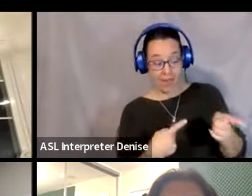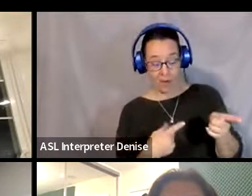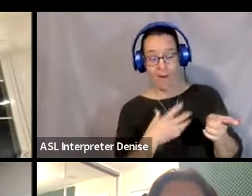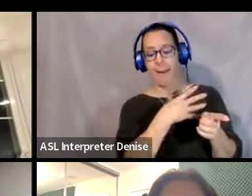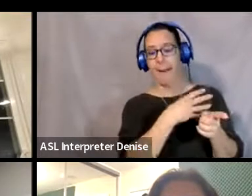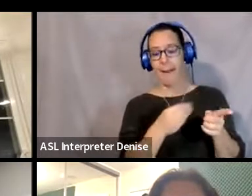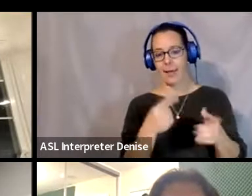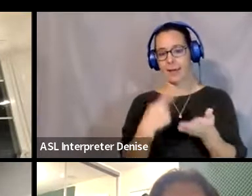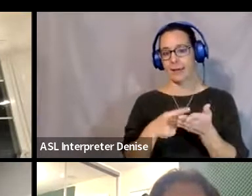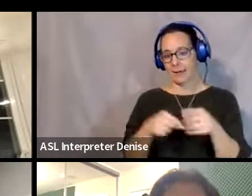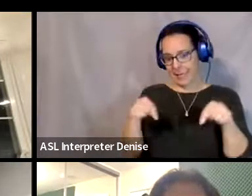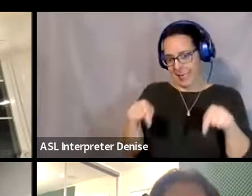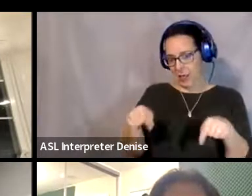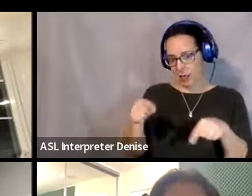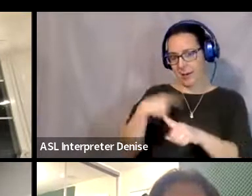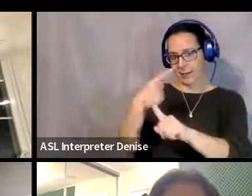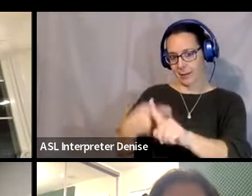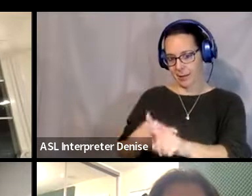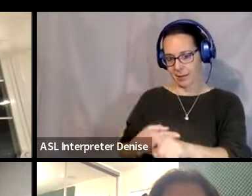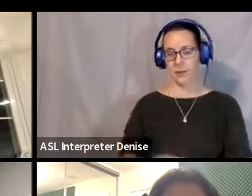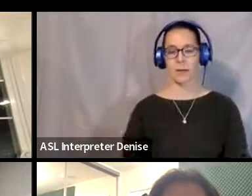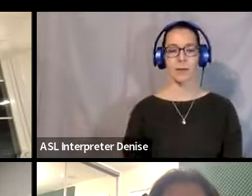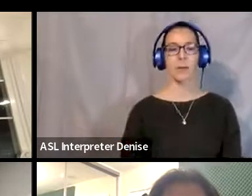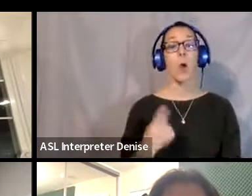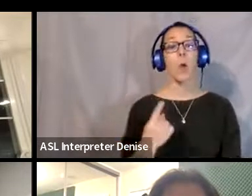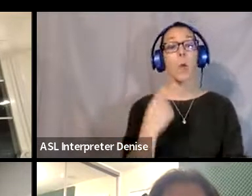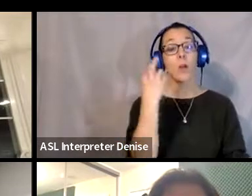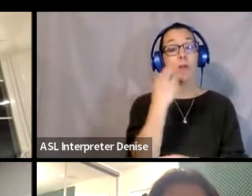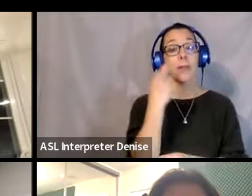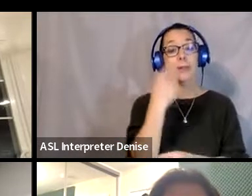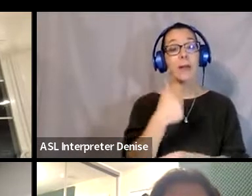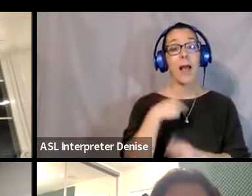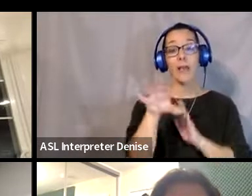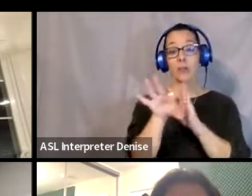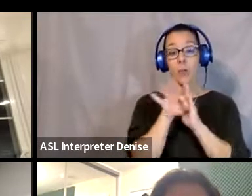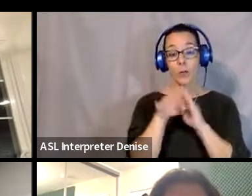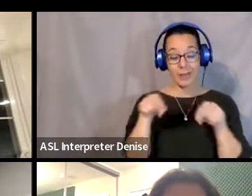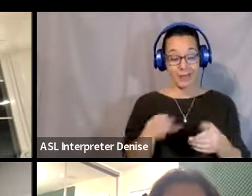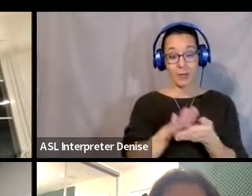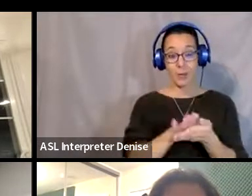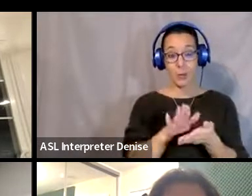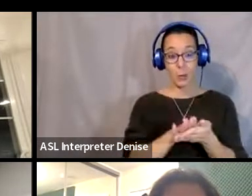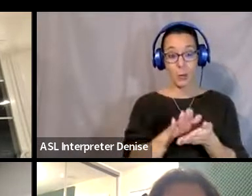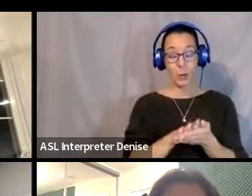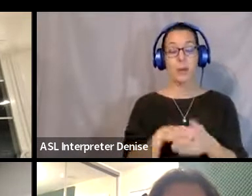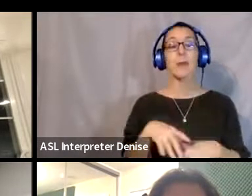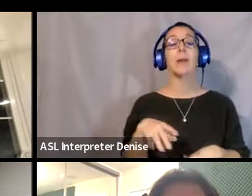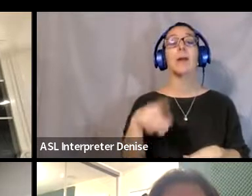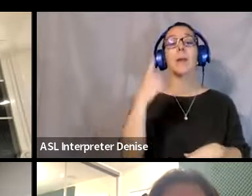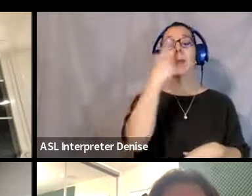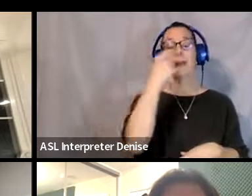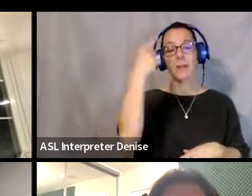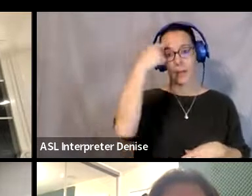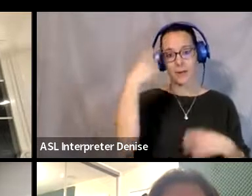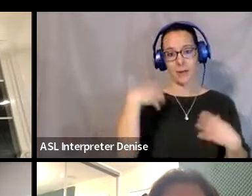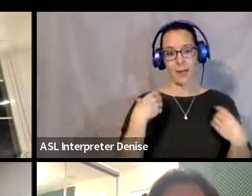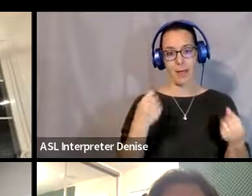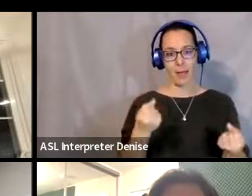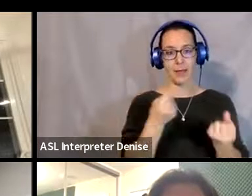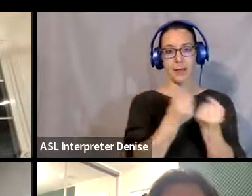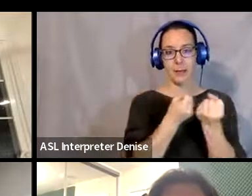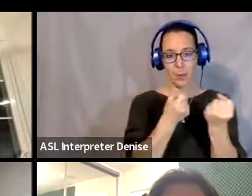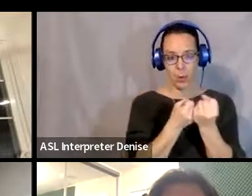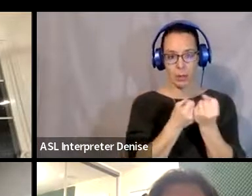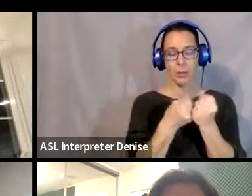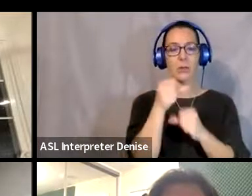one of the reasons I chose Einstein as a charter to go to was the mental health support, social